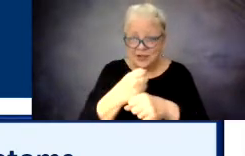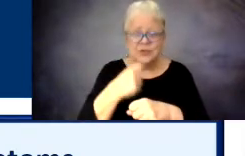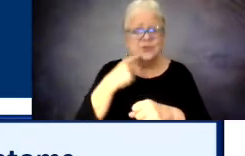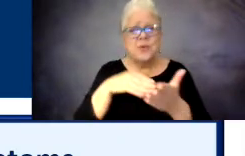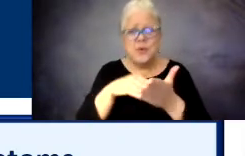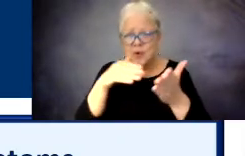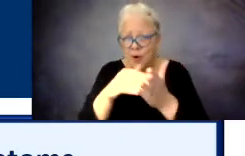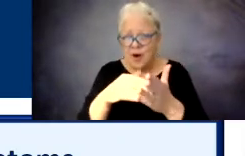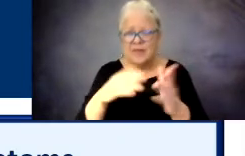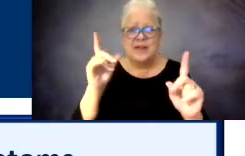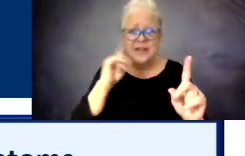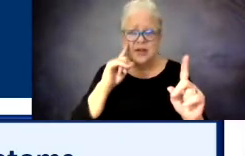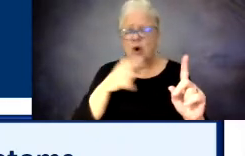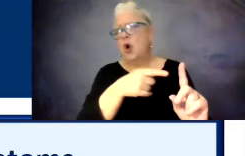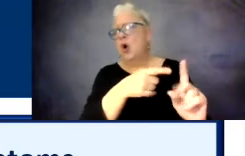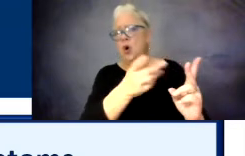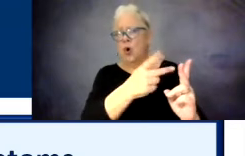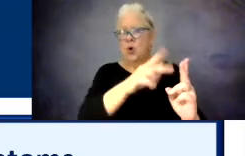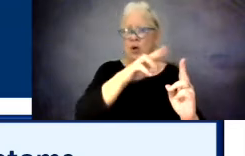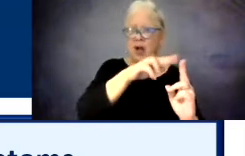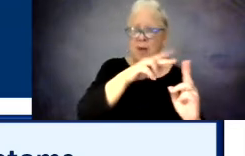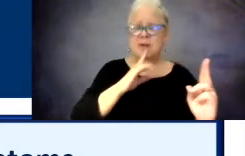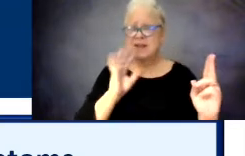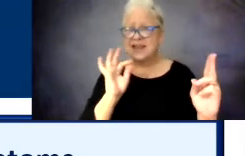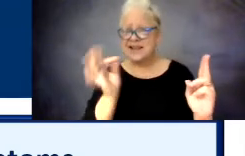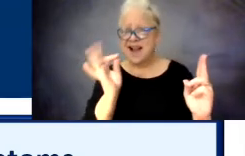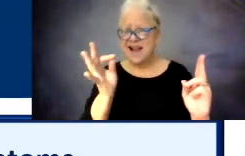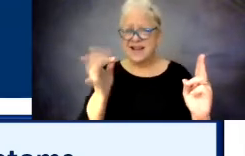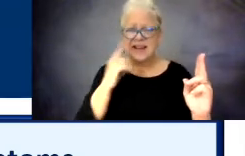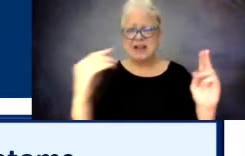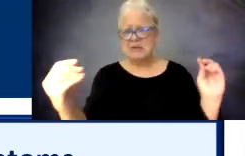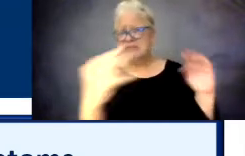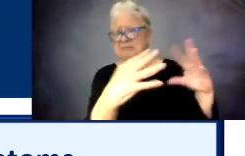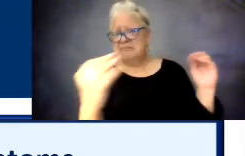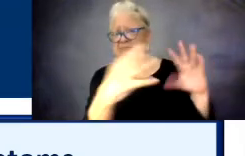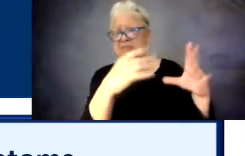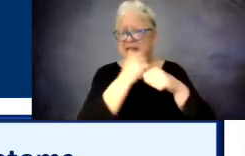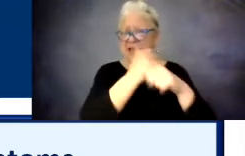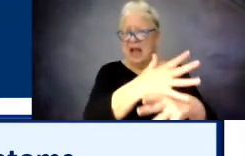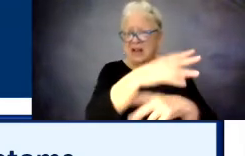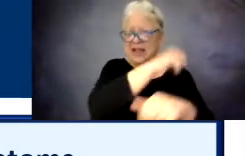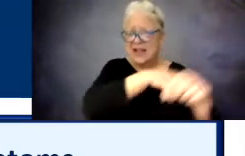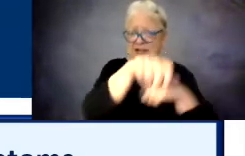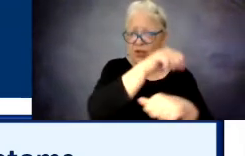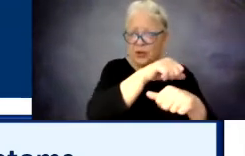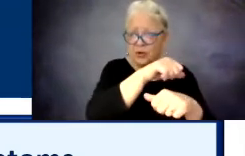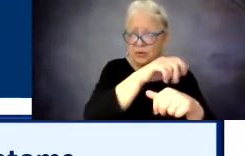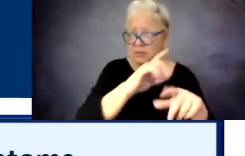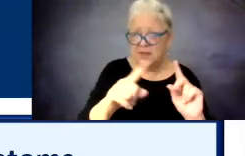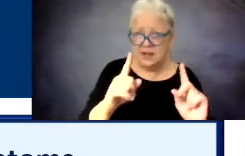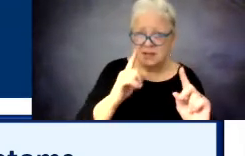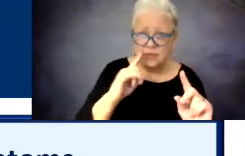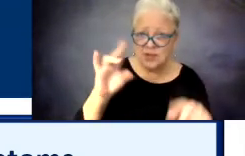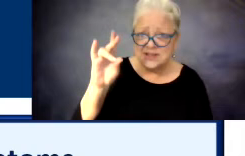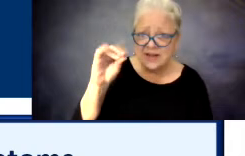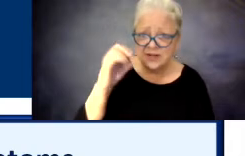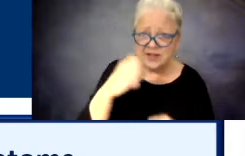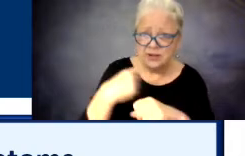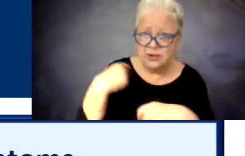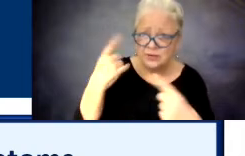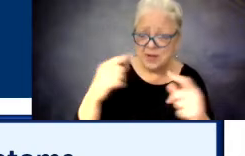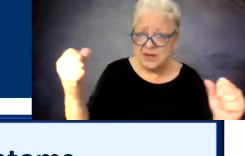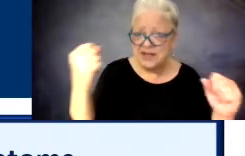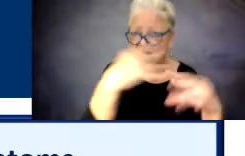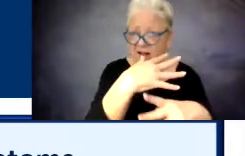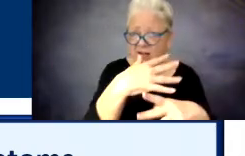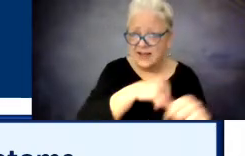yelling at each other. But if they've been yelling back and forth at each other for all 70 years of their marriage, it might not rise to that level of